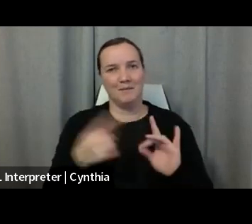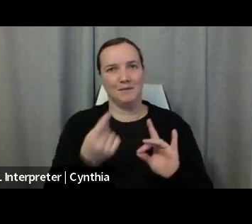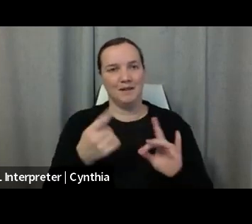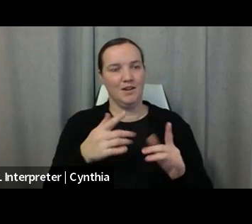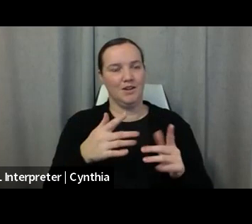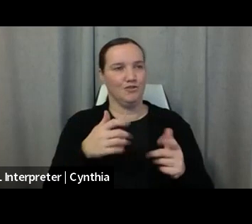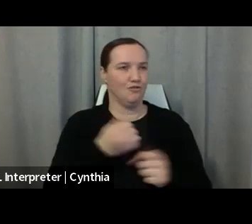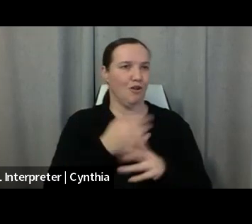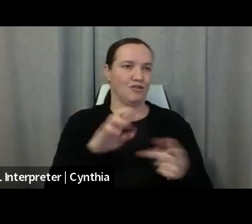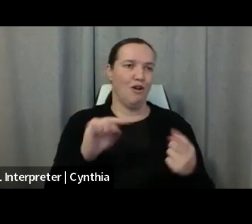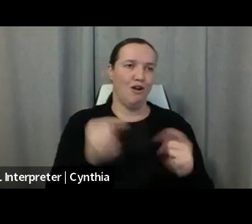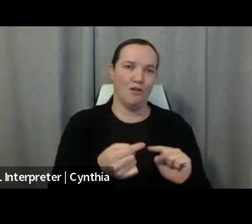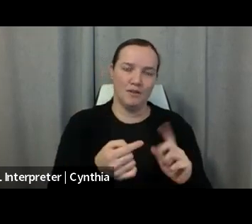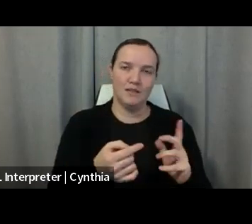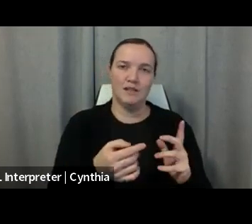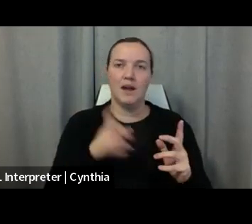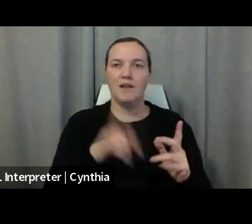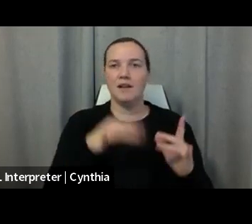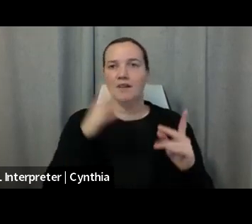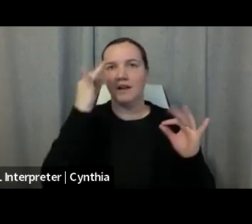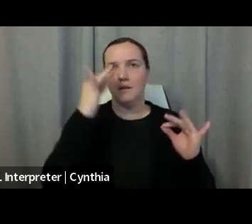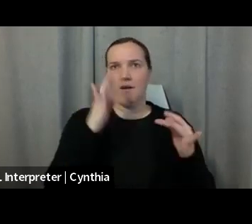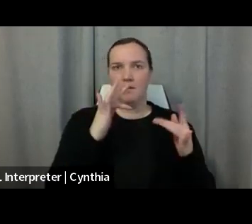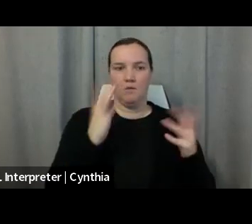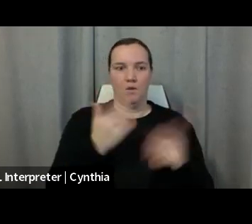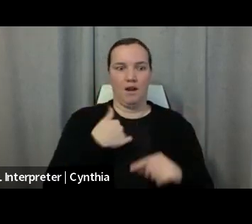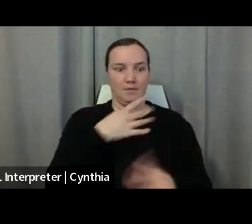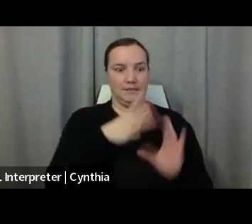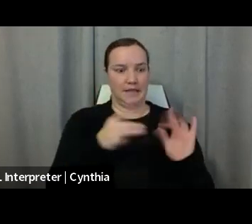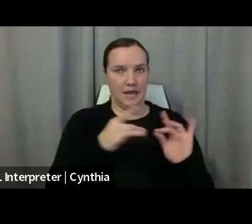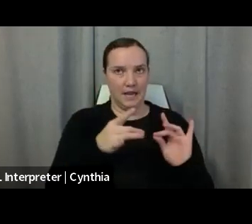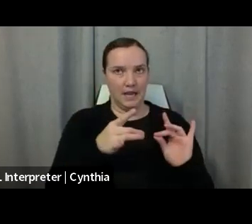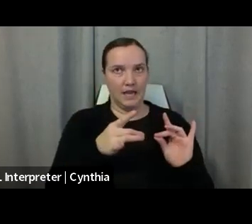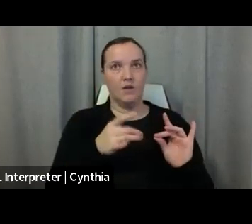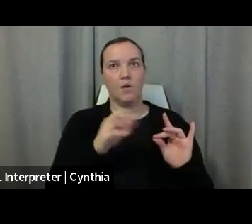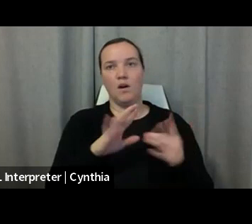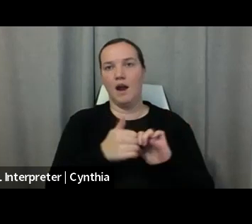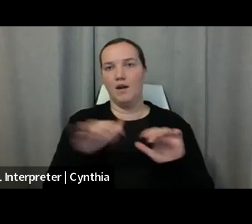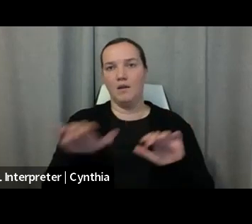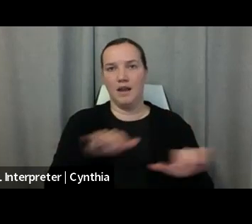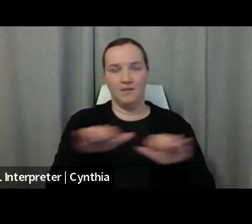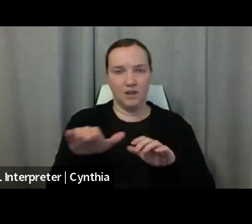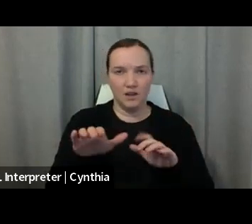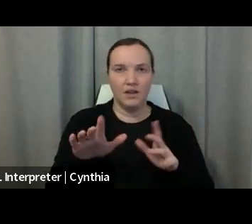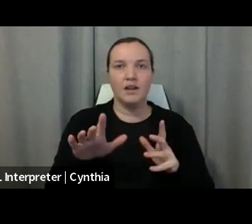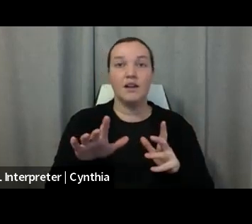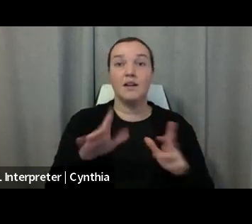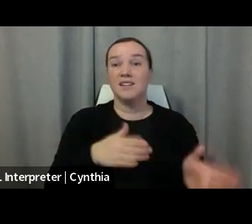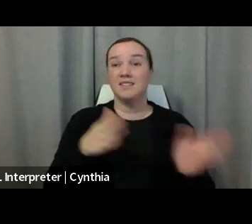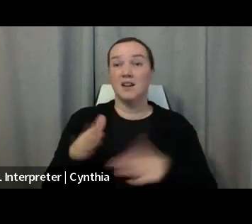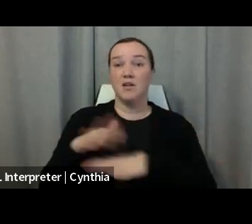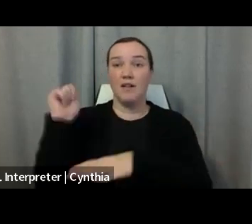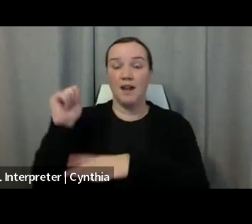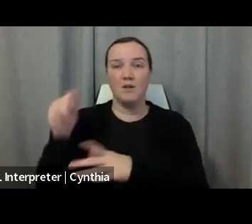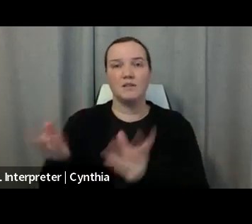so it's how I hear that what I'm saying or how I'm behaving is perpetuating oppression or causing harm. And then calling out, you can see this is much more